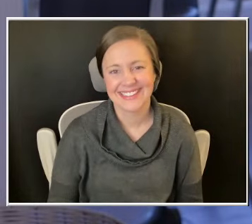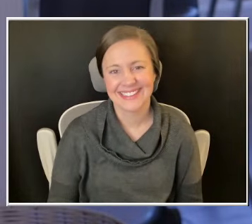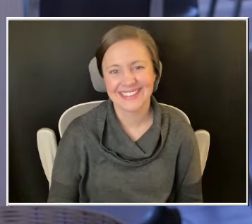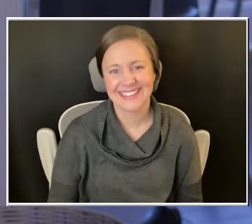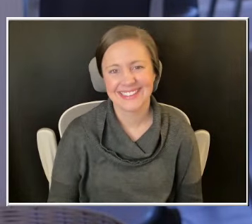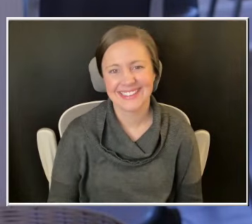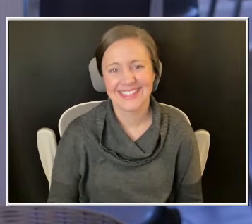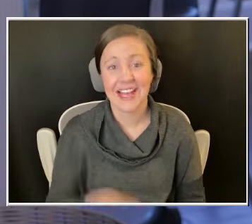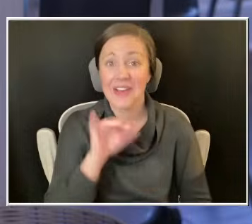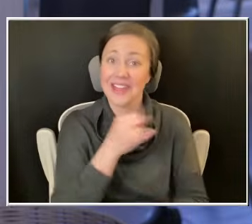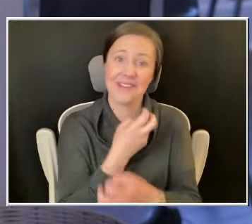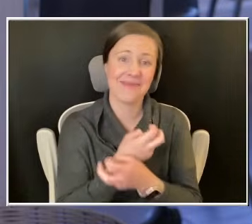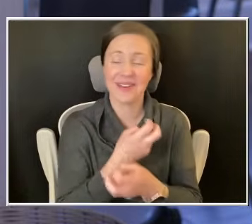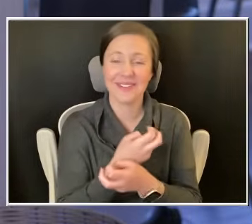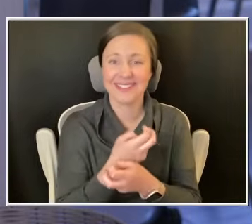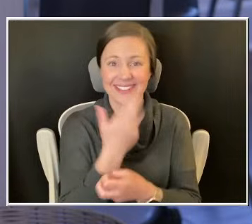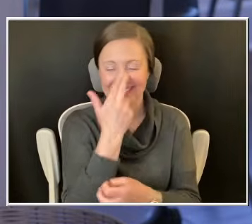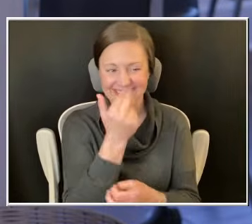bone.